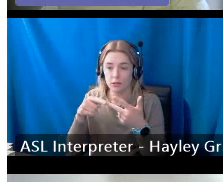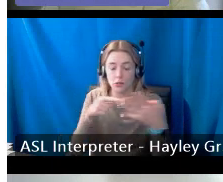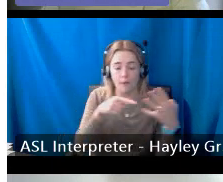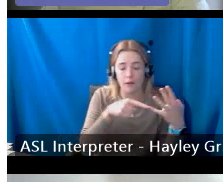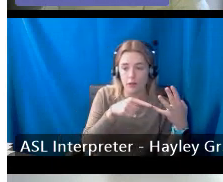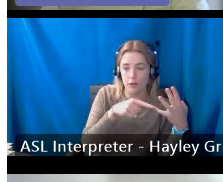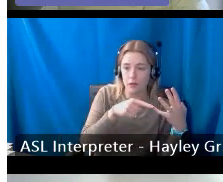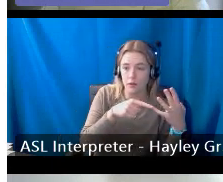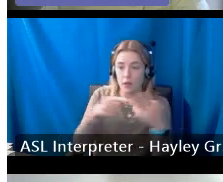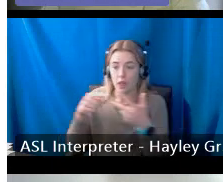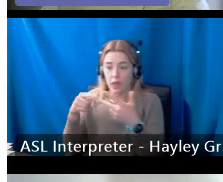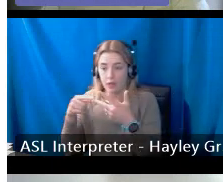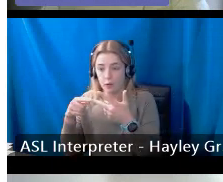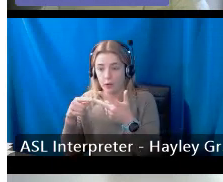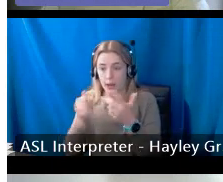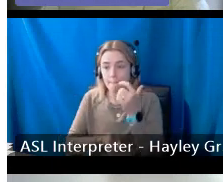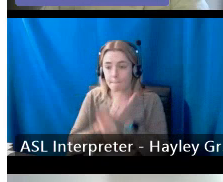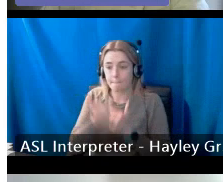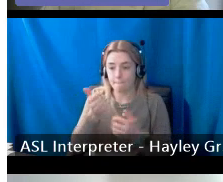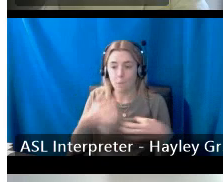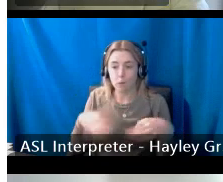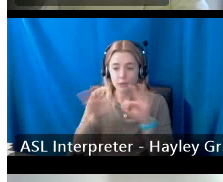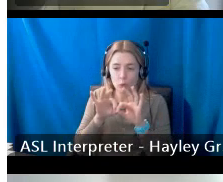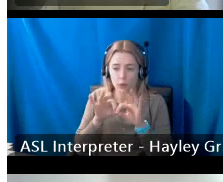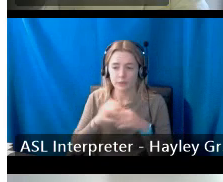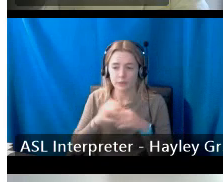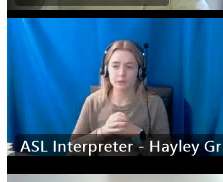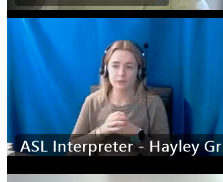research process that you're currently in.